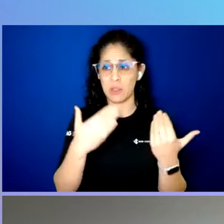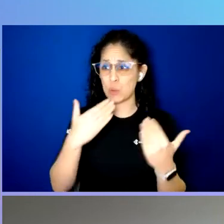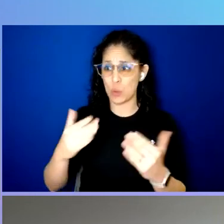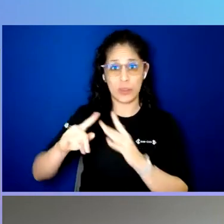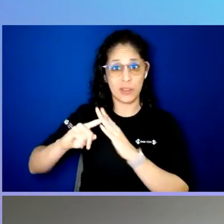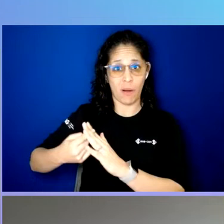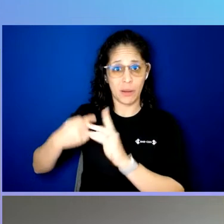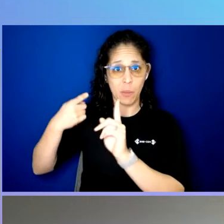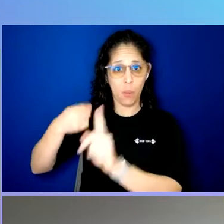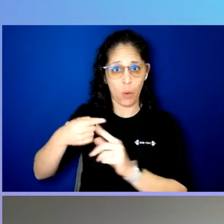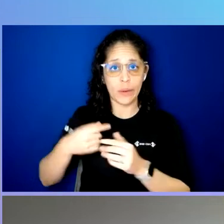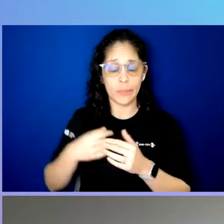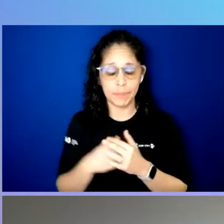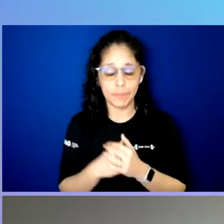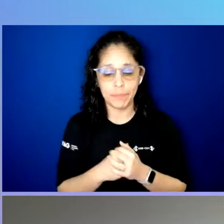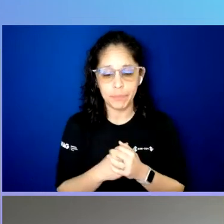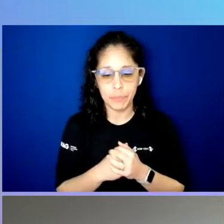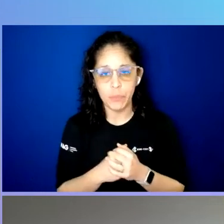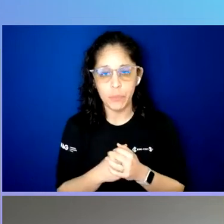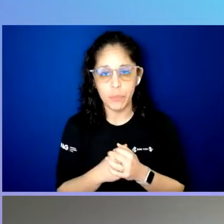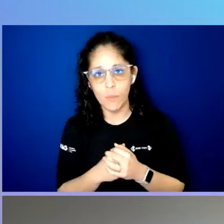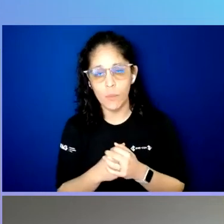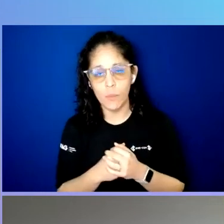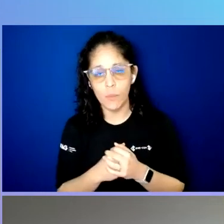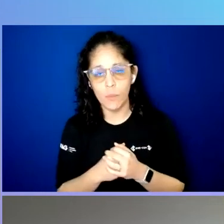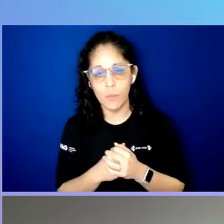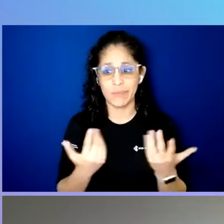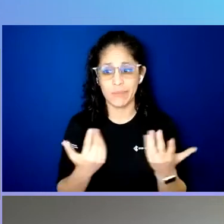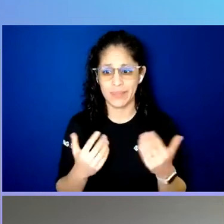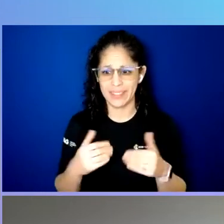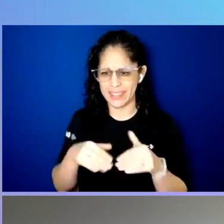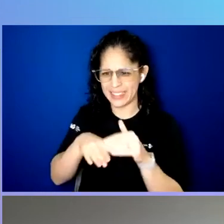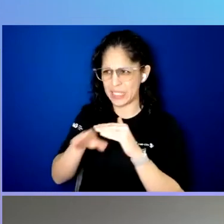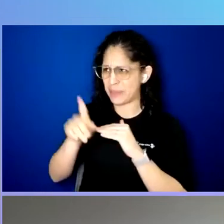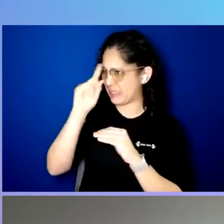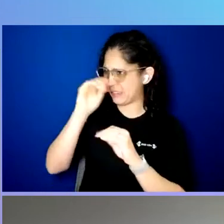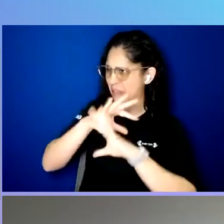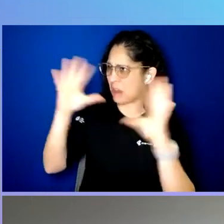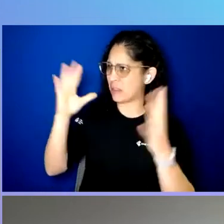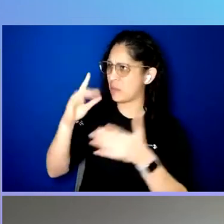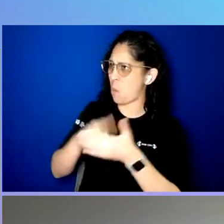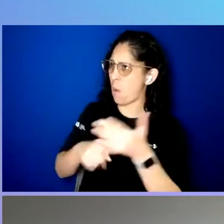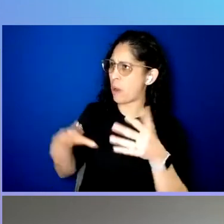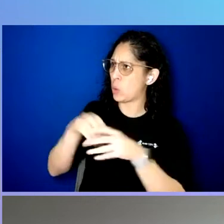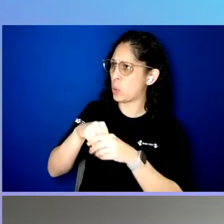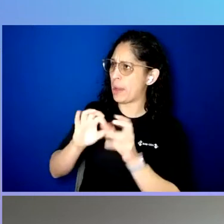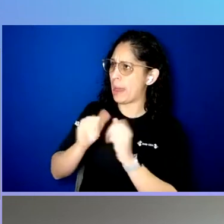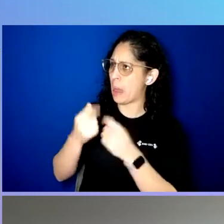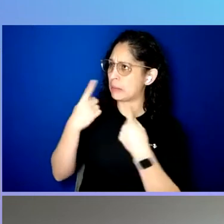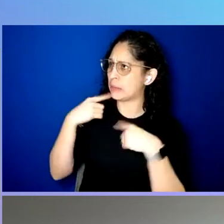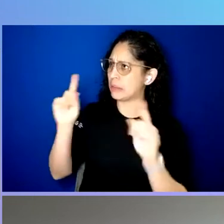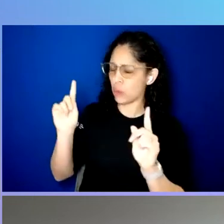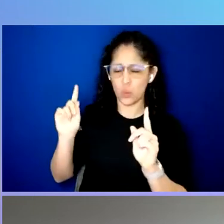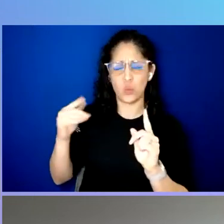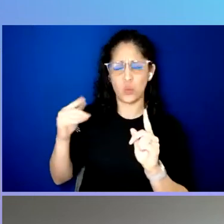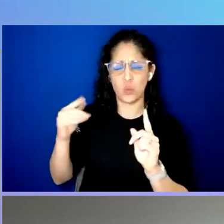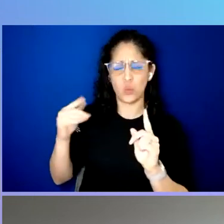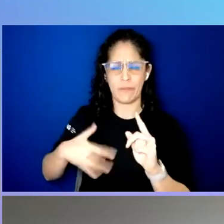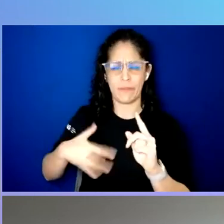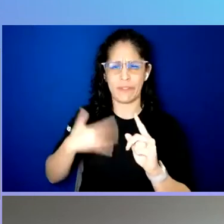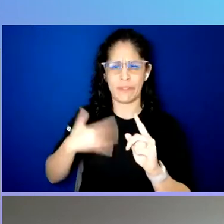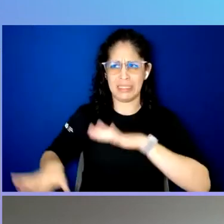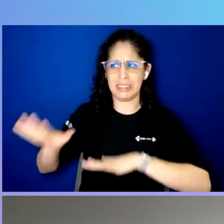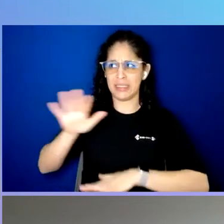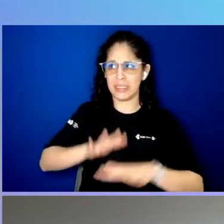Accessibility can look a bit scary, and if you don't know where to start from your